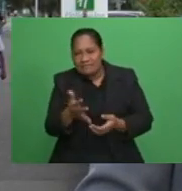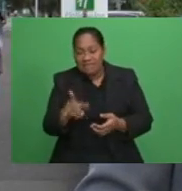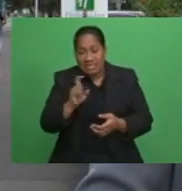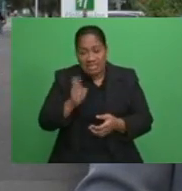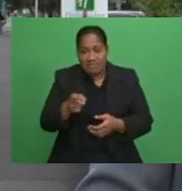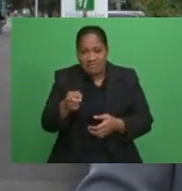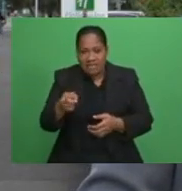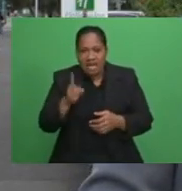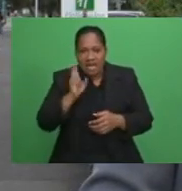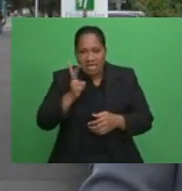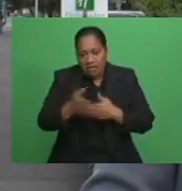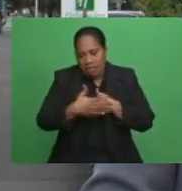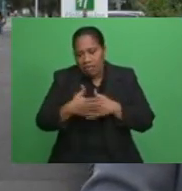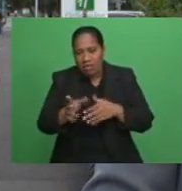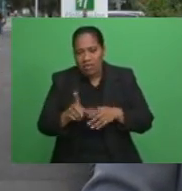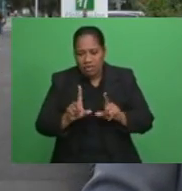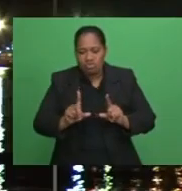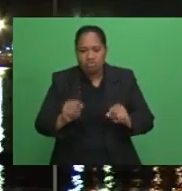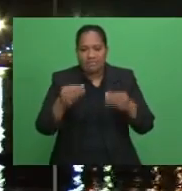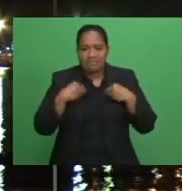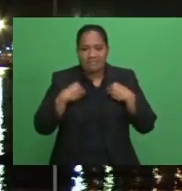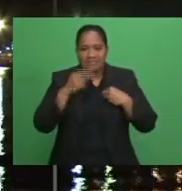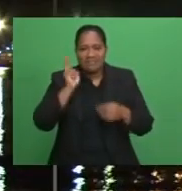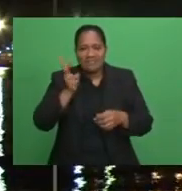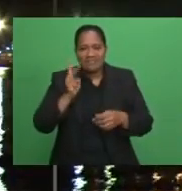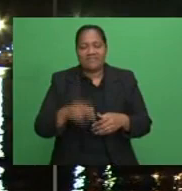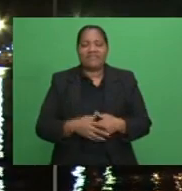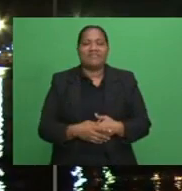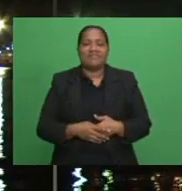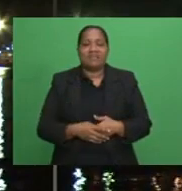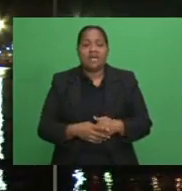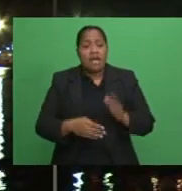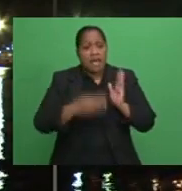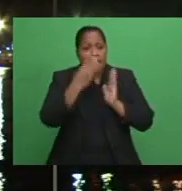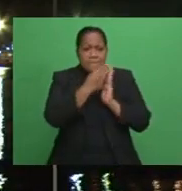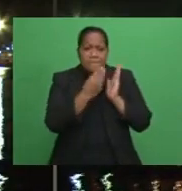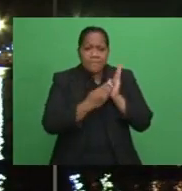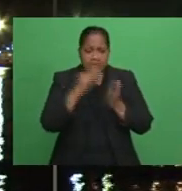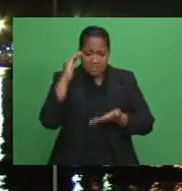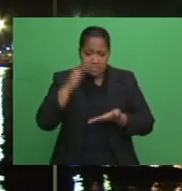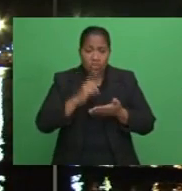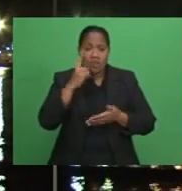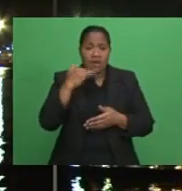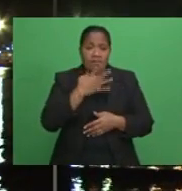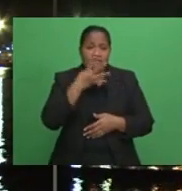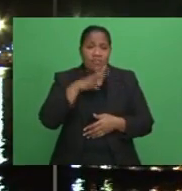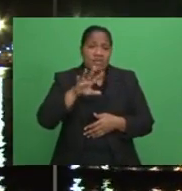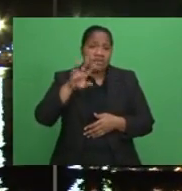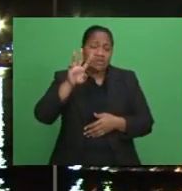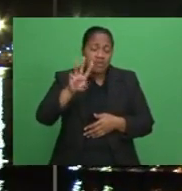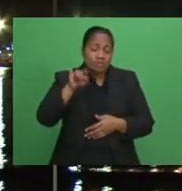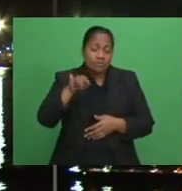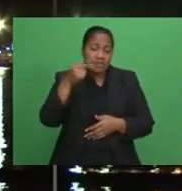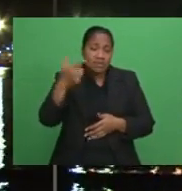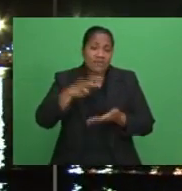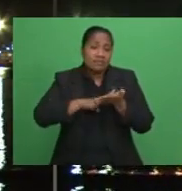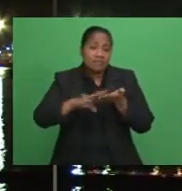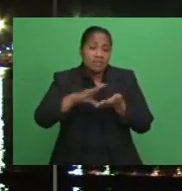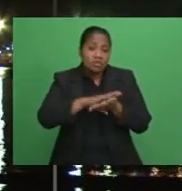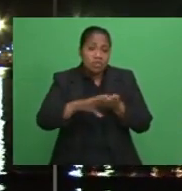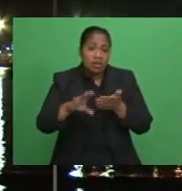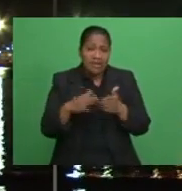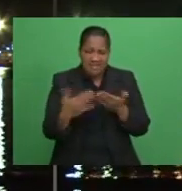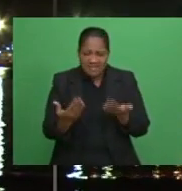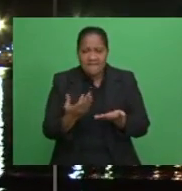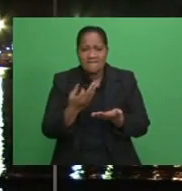Apinisa Wangarantova, FBC News. Following a budget reduction of $143.7 million in the current financial